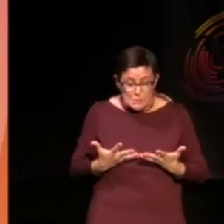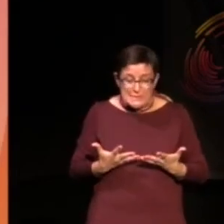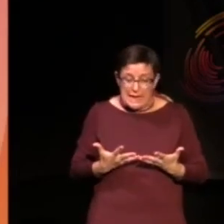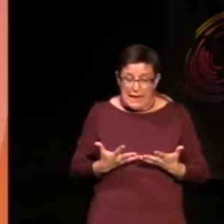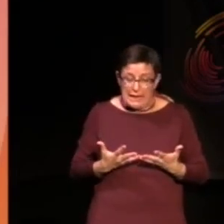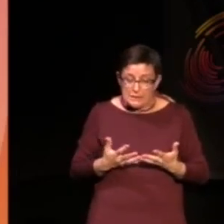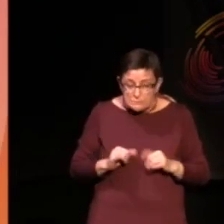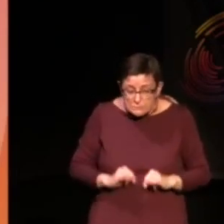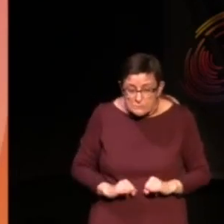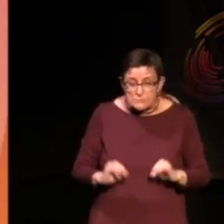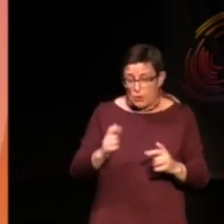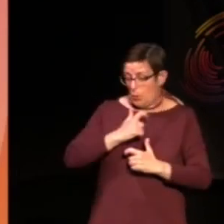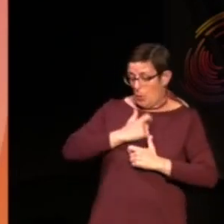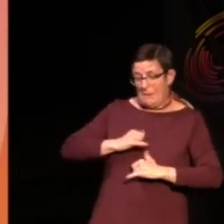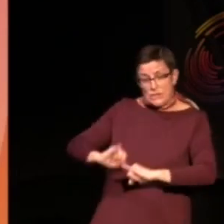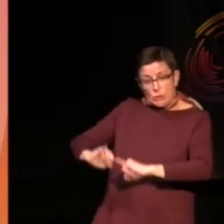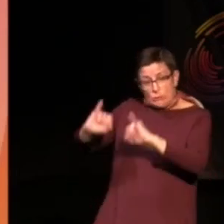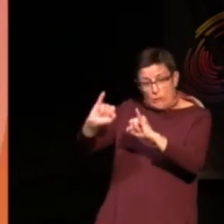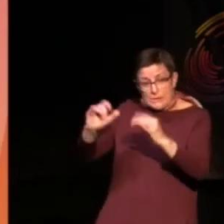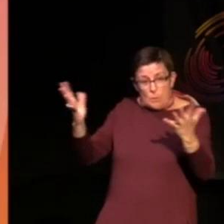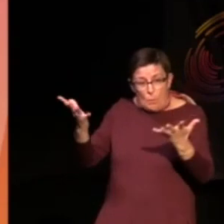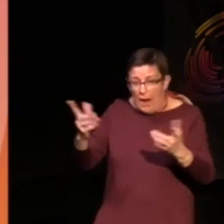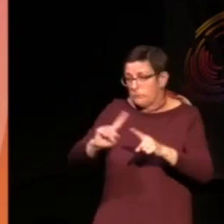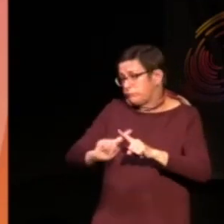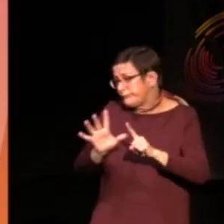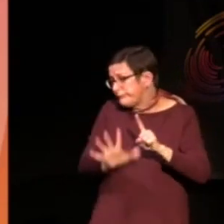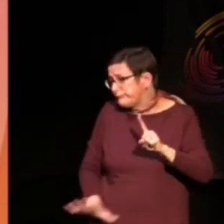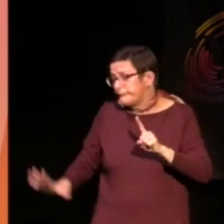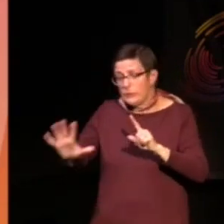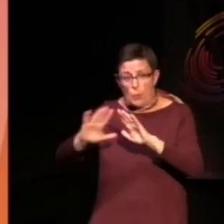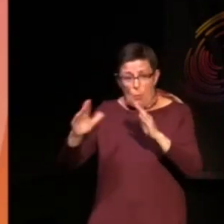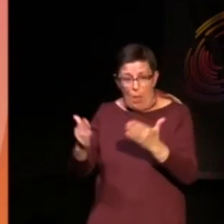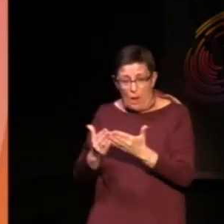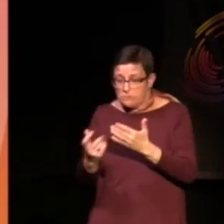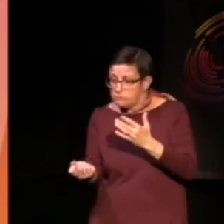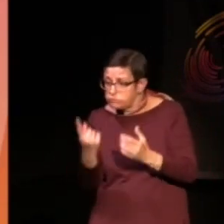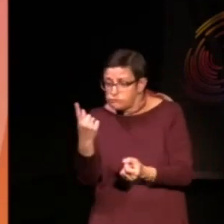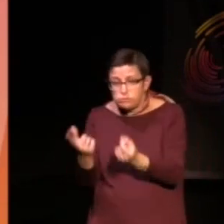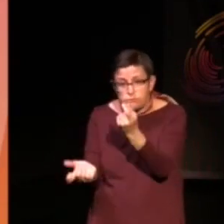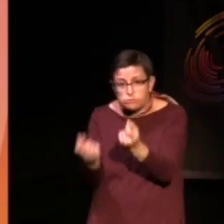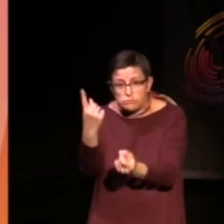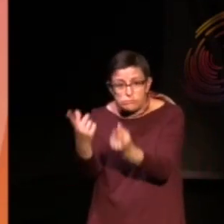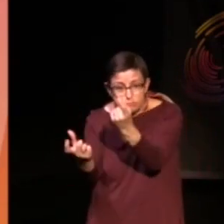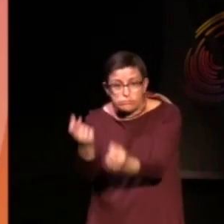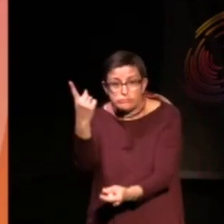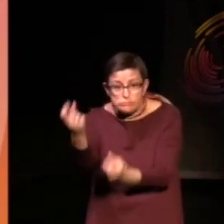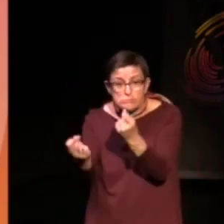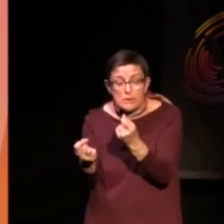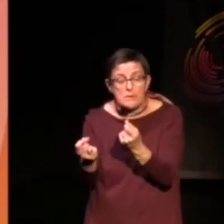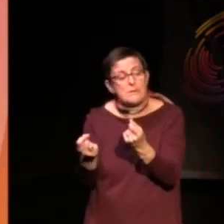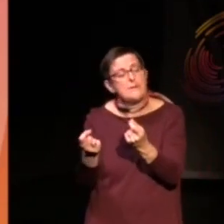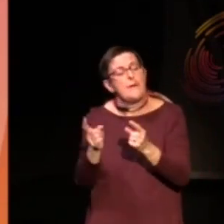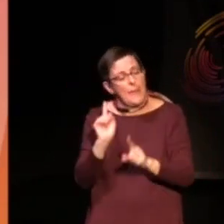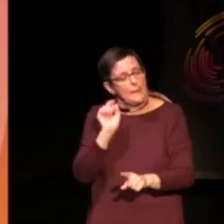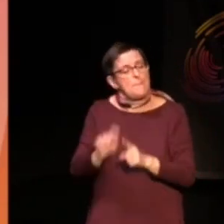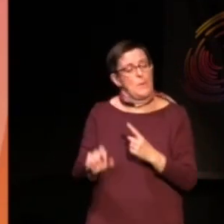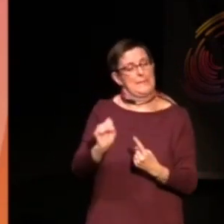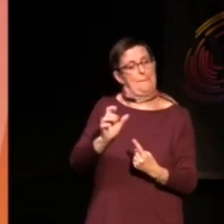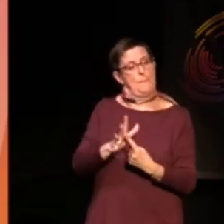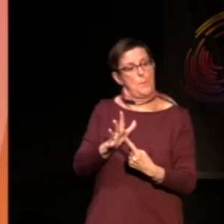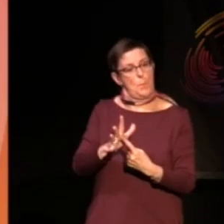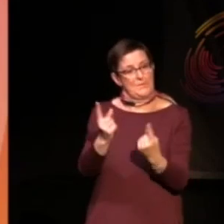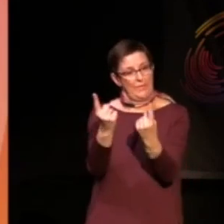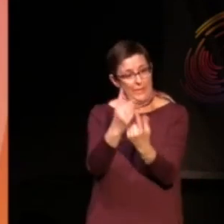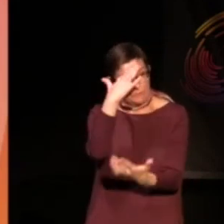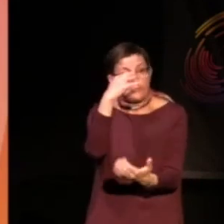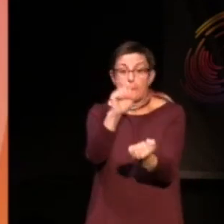humanitarian crisis, and as we will be facing more and more humanitarian crises tomorrow, perhaps that's the most important thing